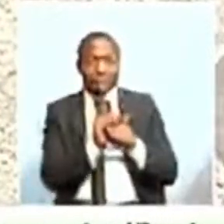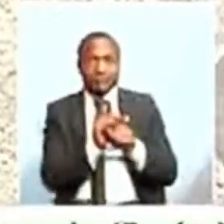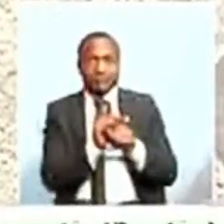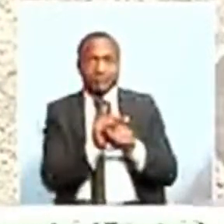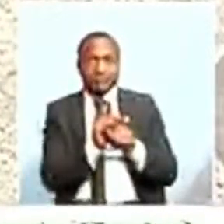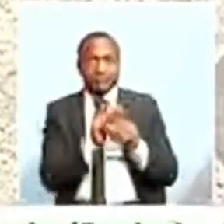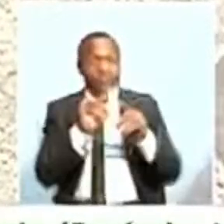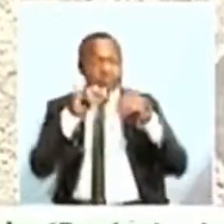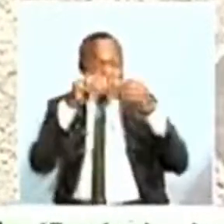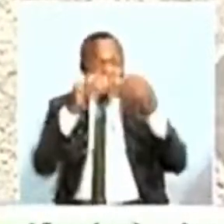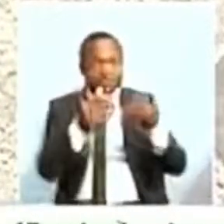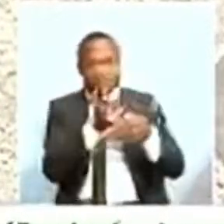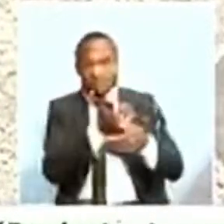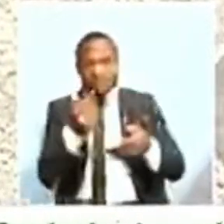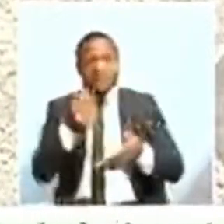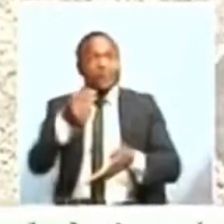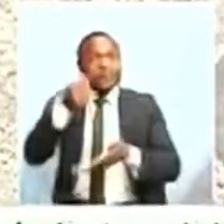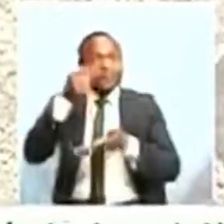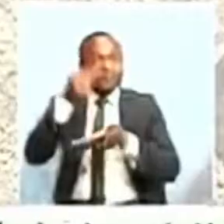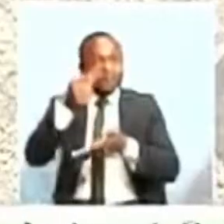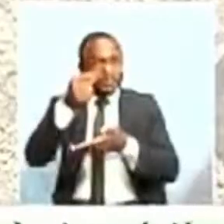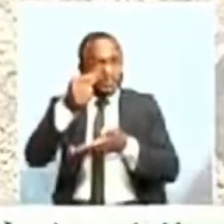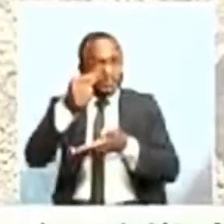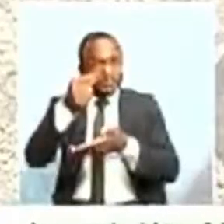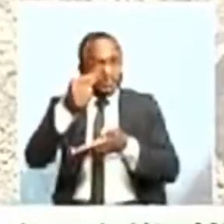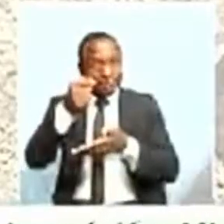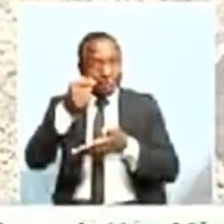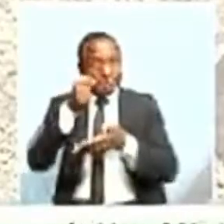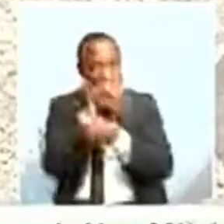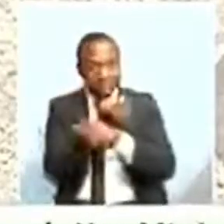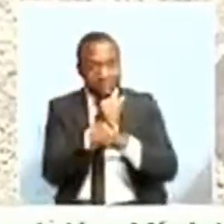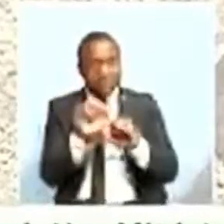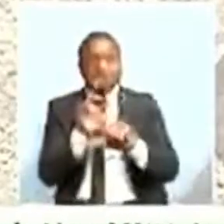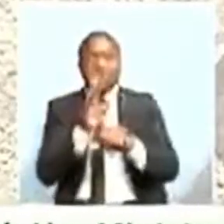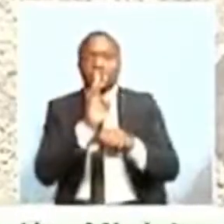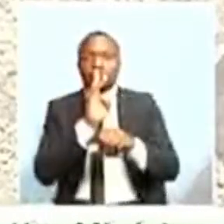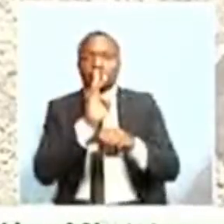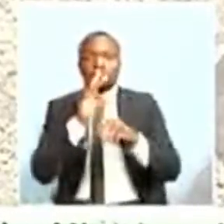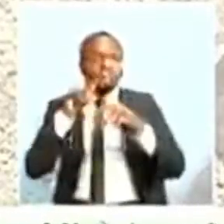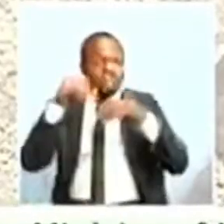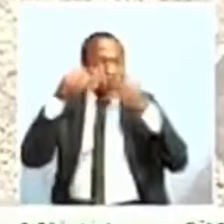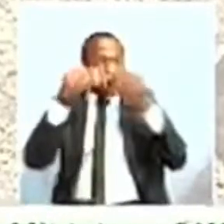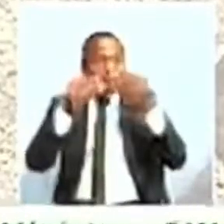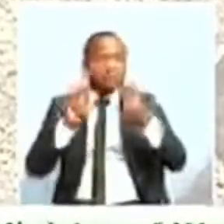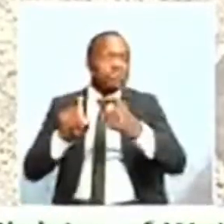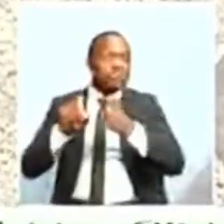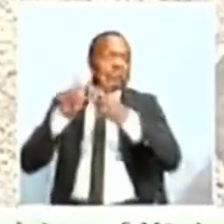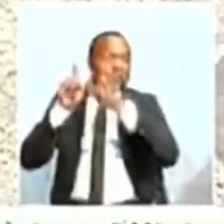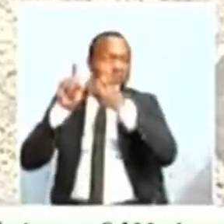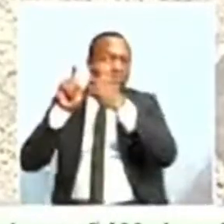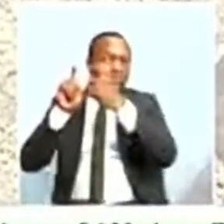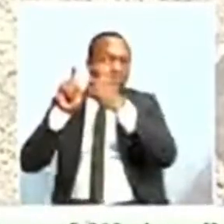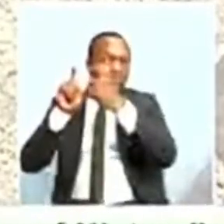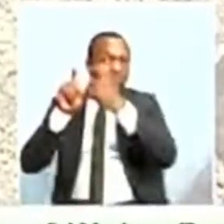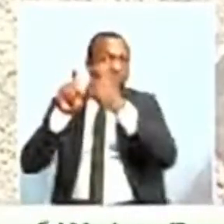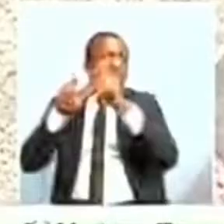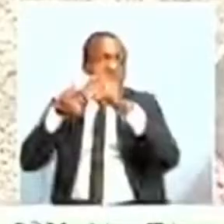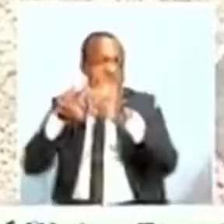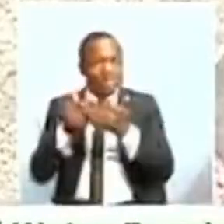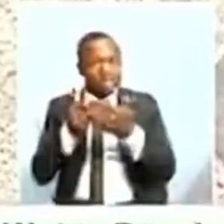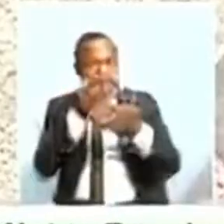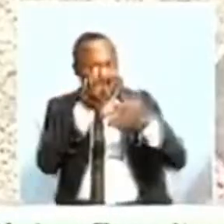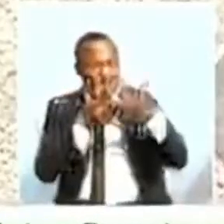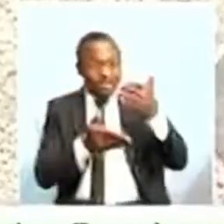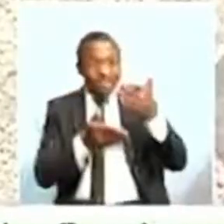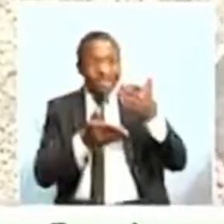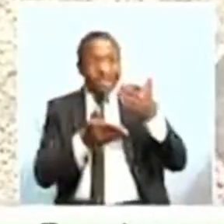or allocated any budget line to address the water supply challenges in Isoka district? And how will these